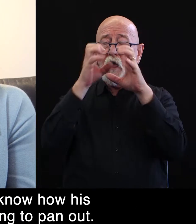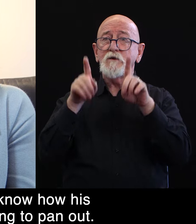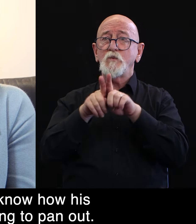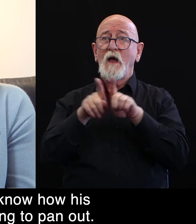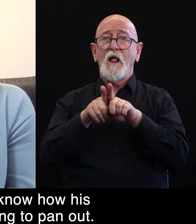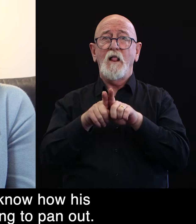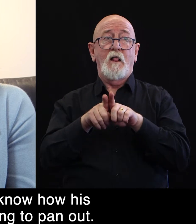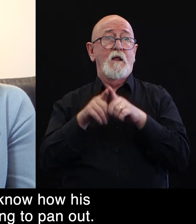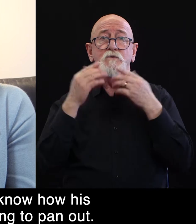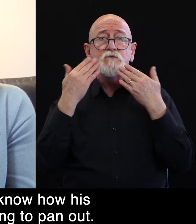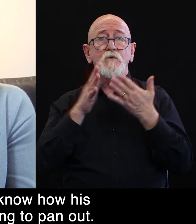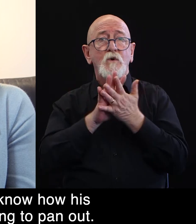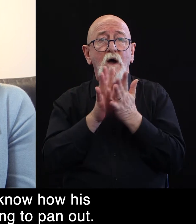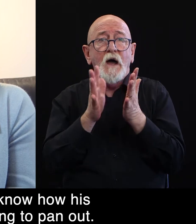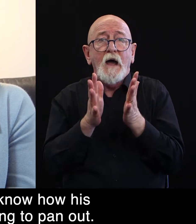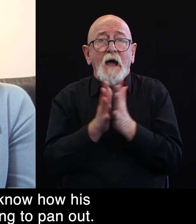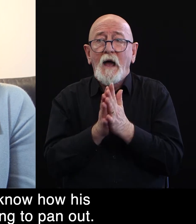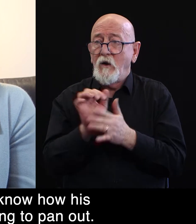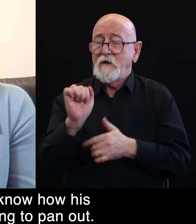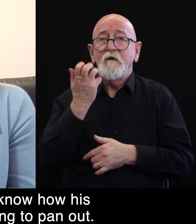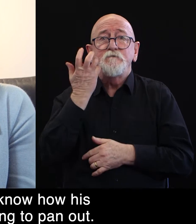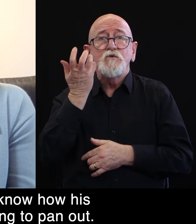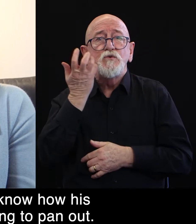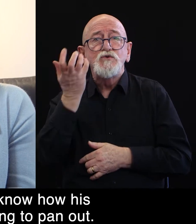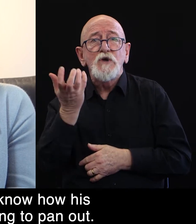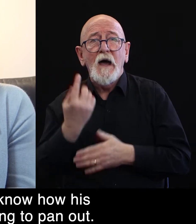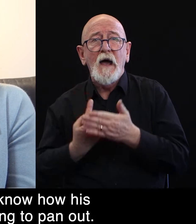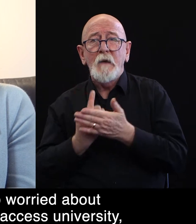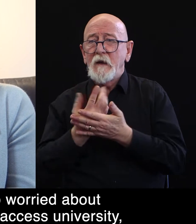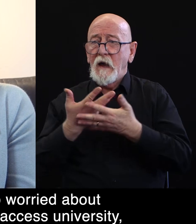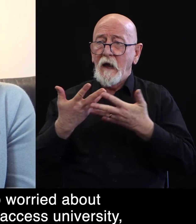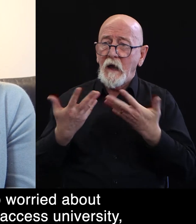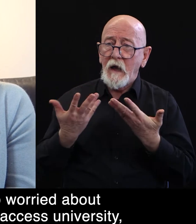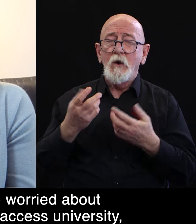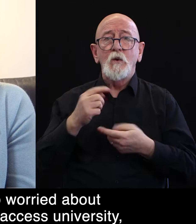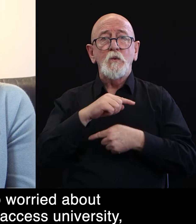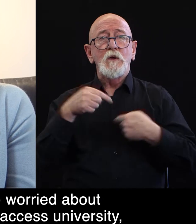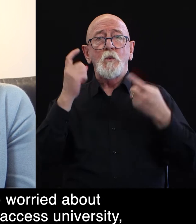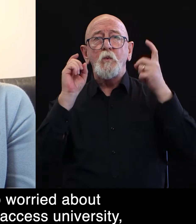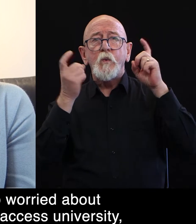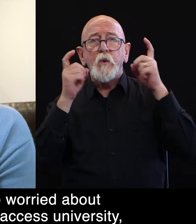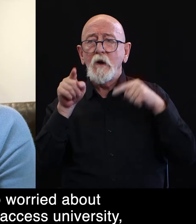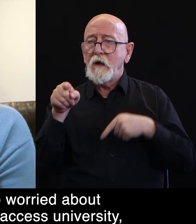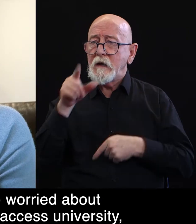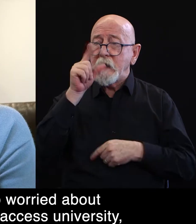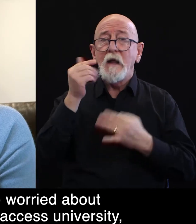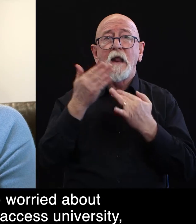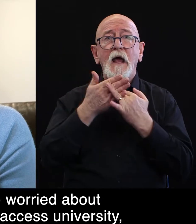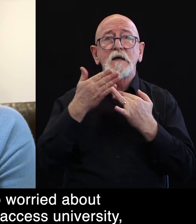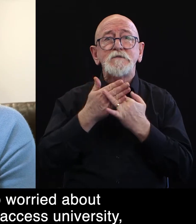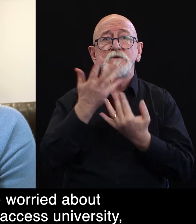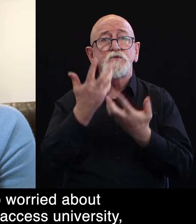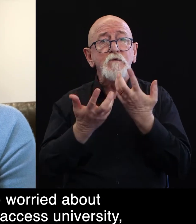as well. And we just didn't know how his future was going to pan out. We just were so worried about was he going to